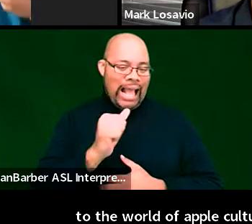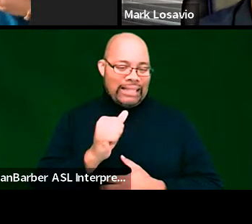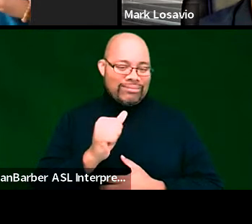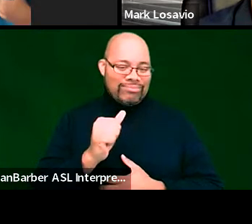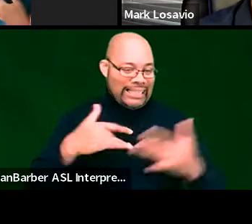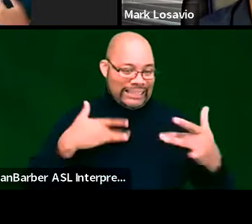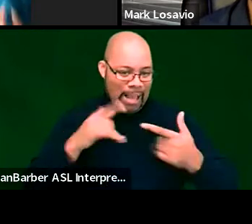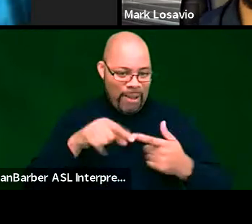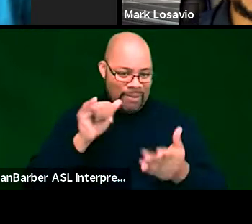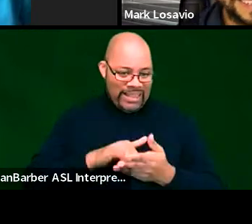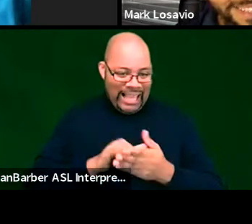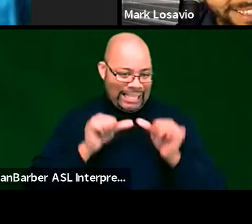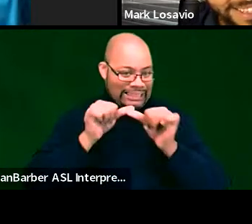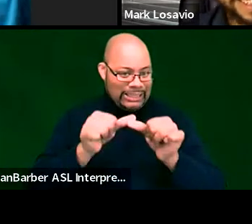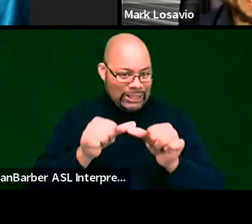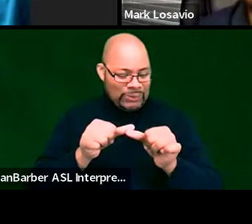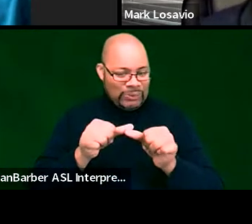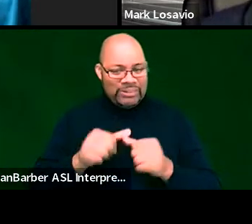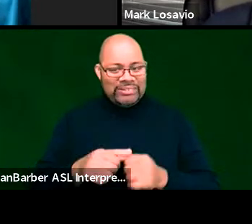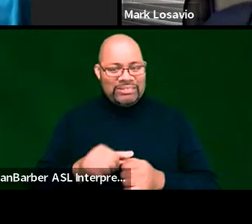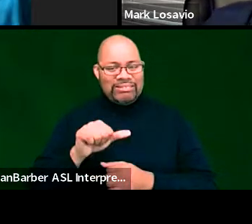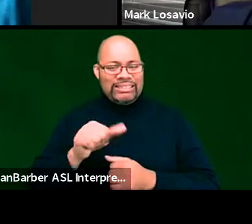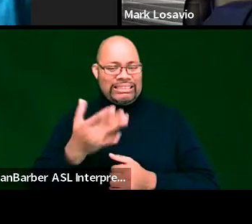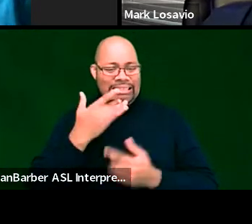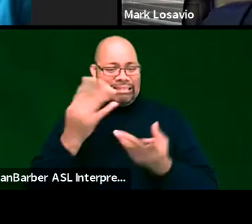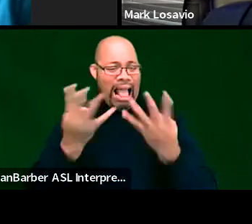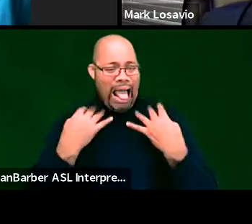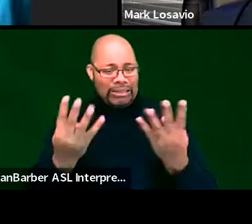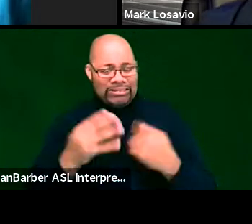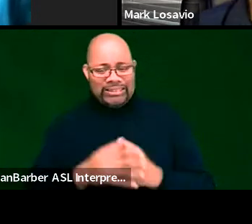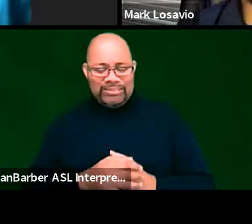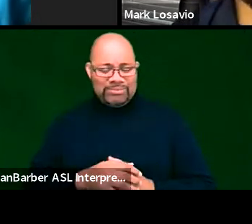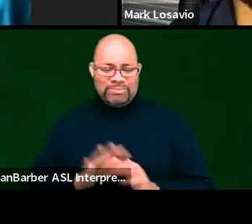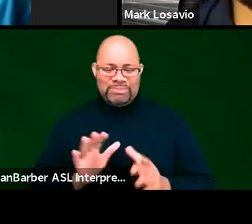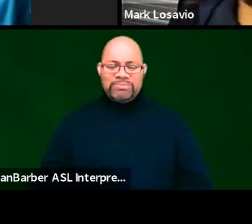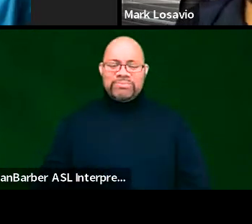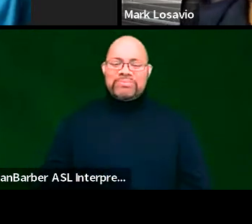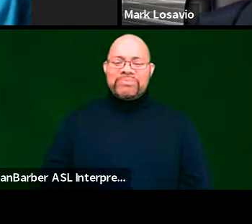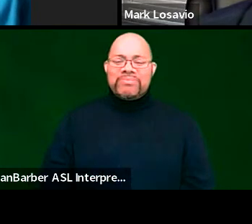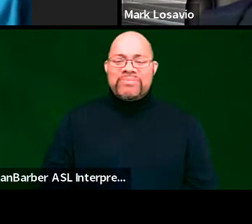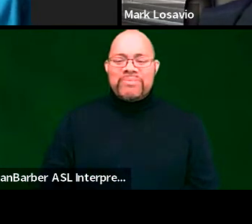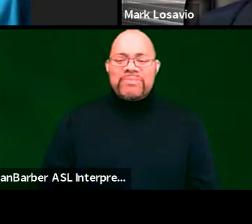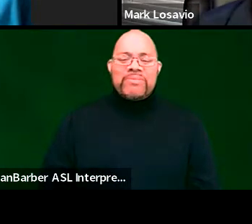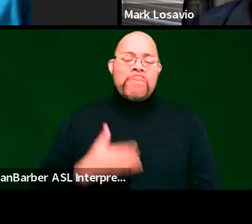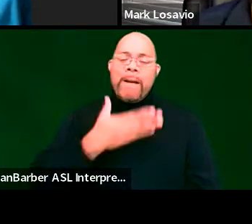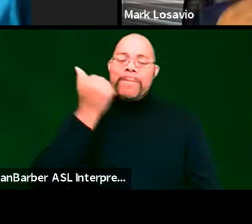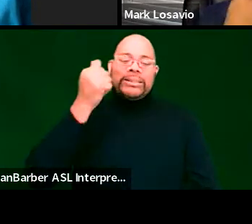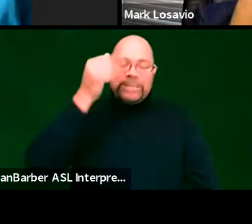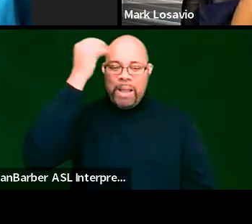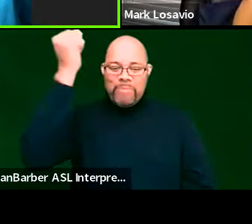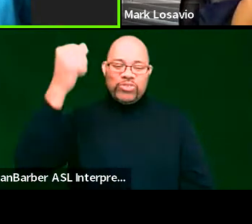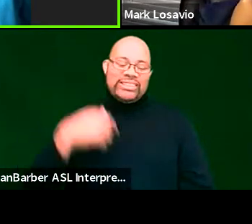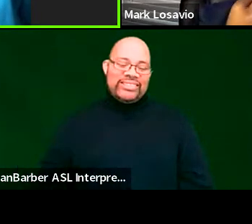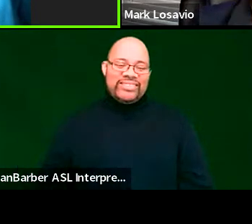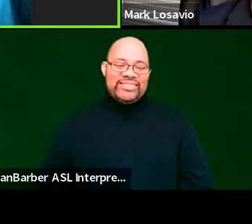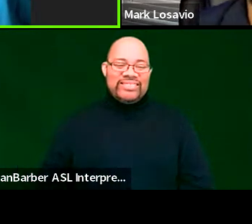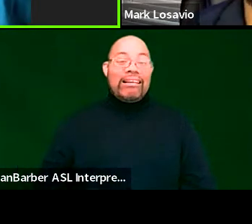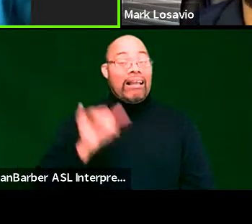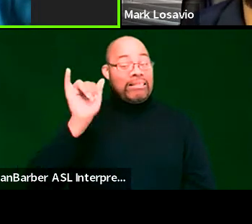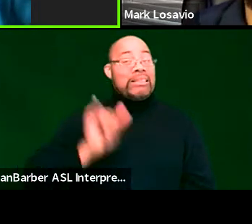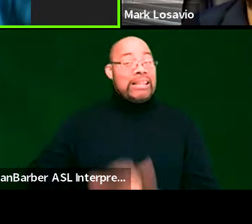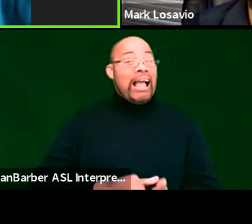I was not excited about continuing to suck algae from one bag to another. Those are my best memories, I think. That'll do